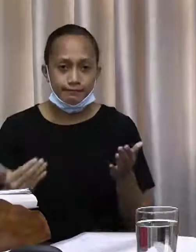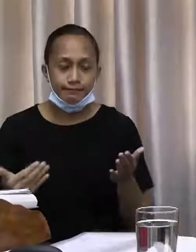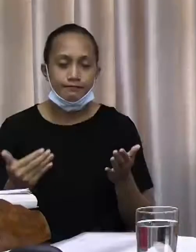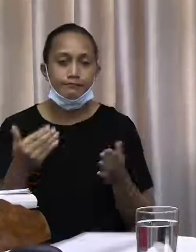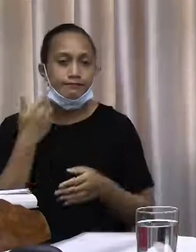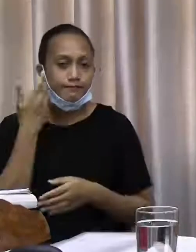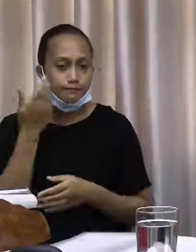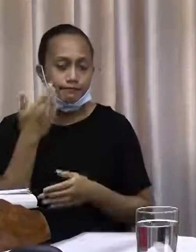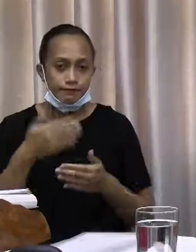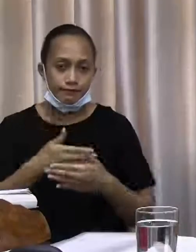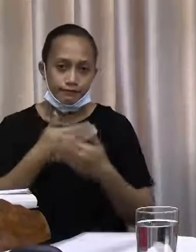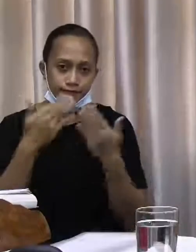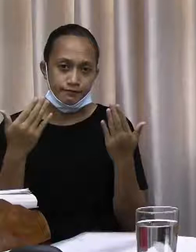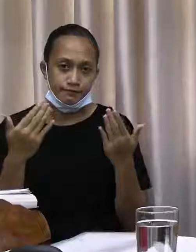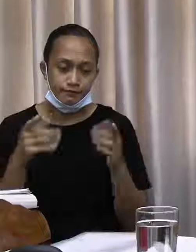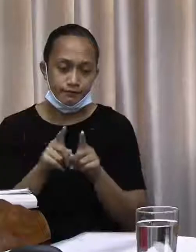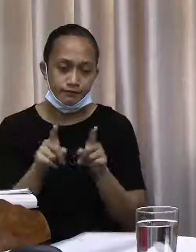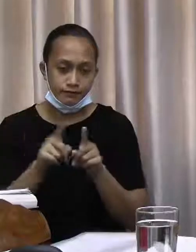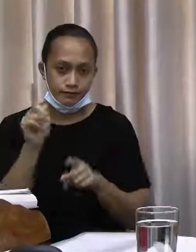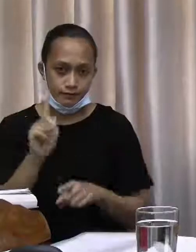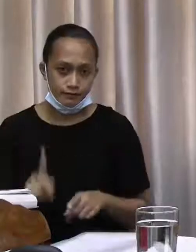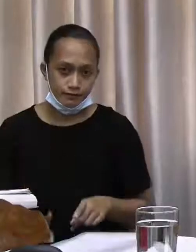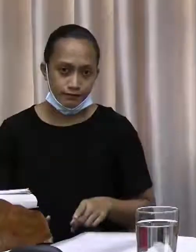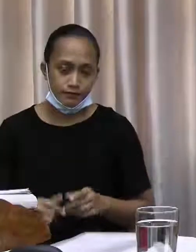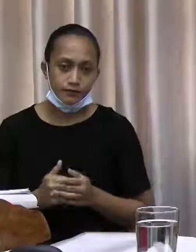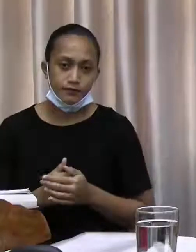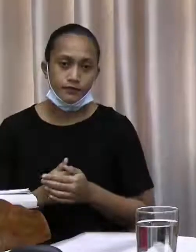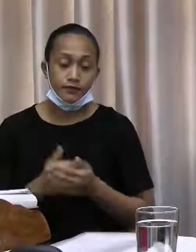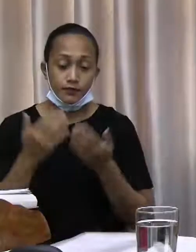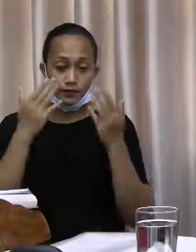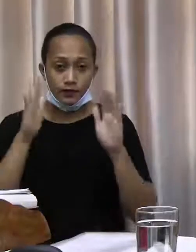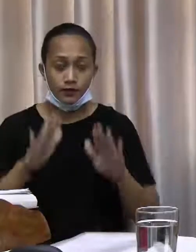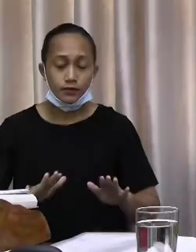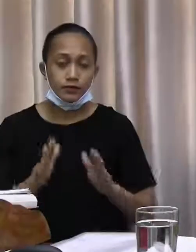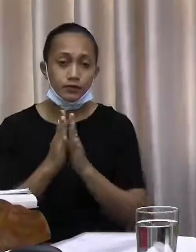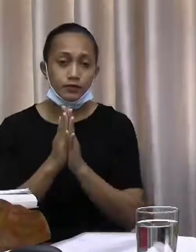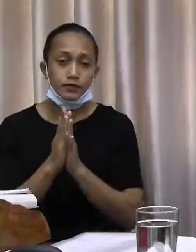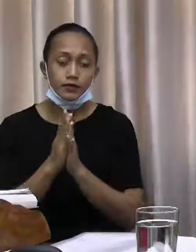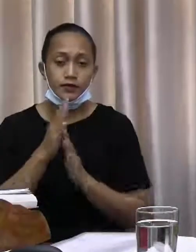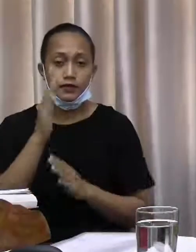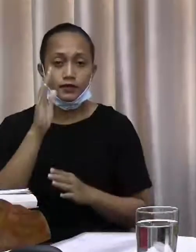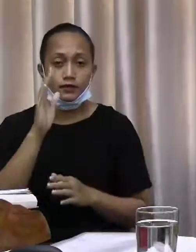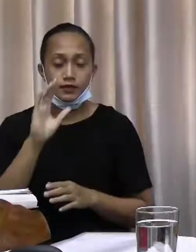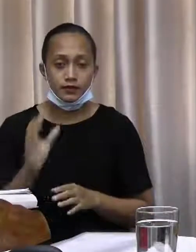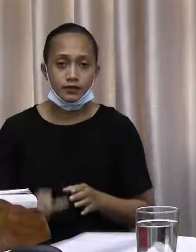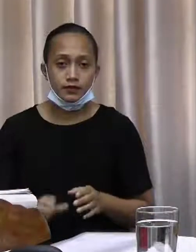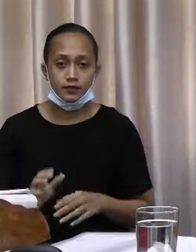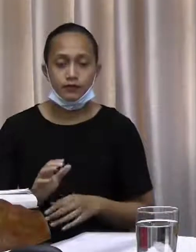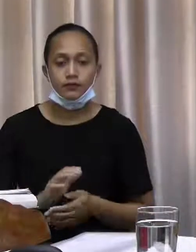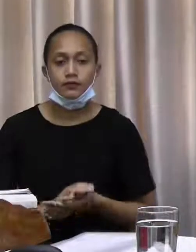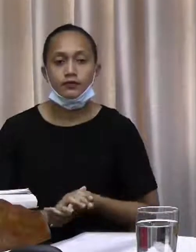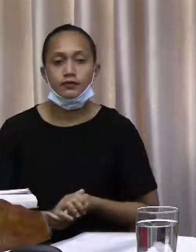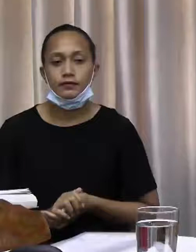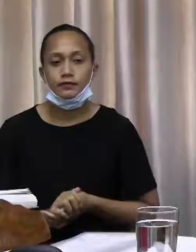aso faapenei. Ia manuia le tapuaʻiga a le atunu’u. Soifua.